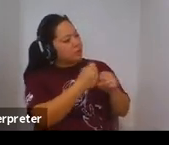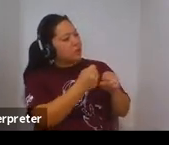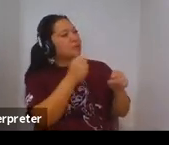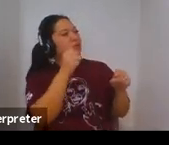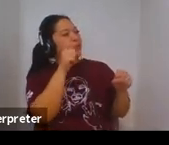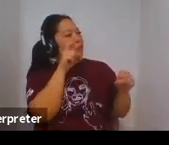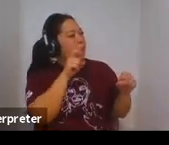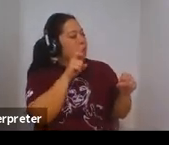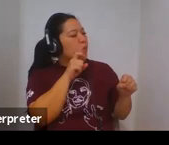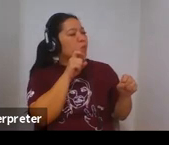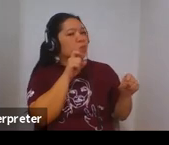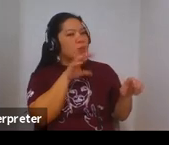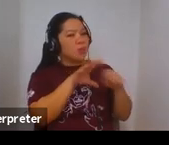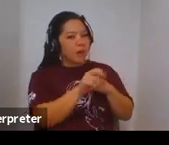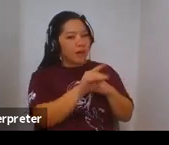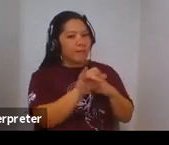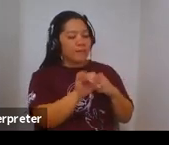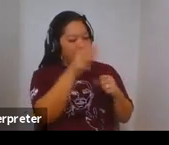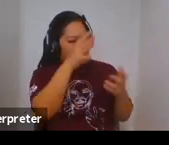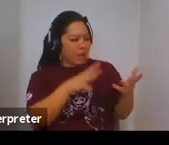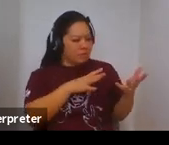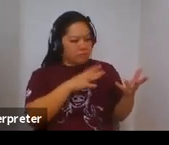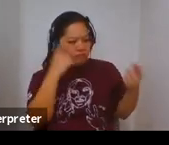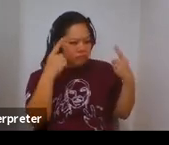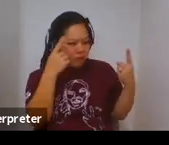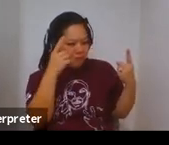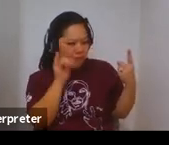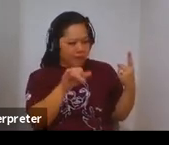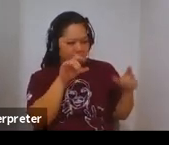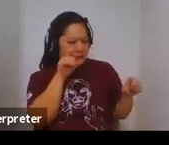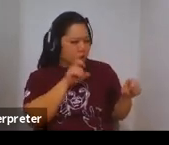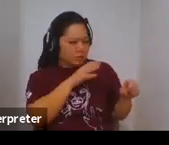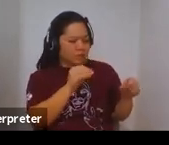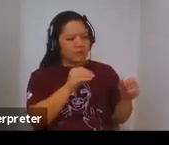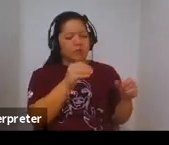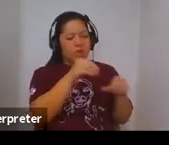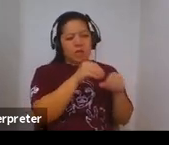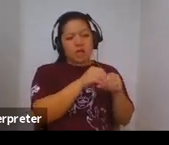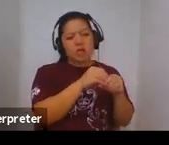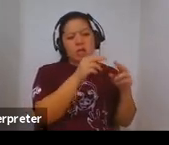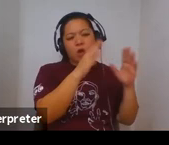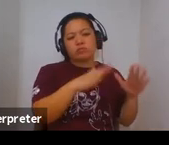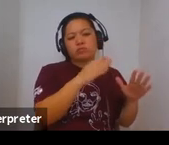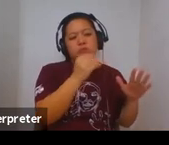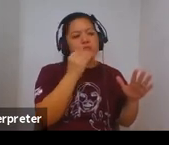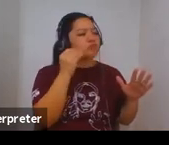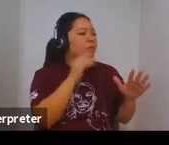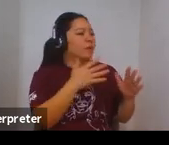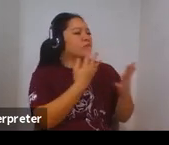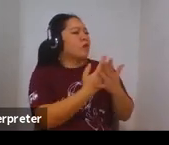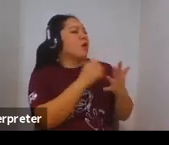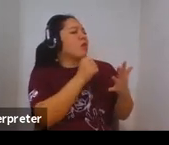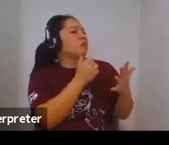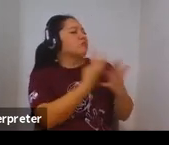crimes were only committed by men literally driven insane by sex. They were put in mental institutions instead of prisons. But now we know that's not